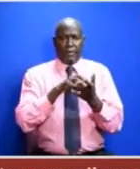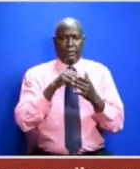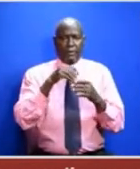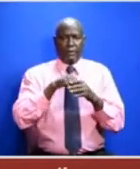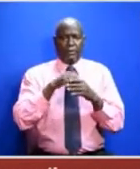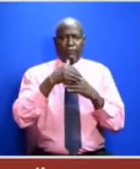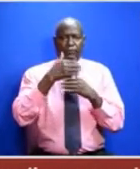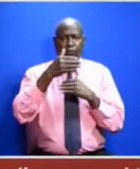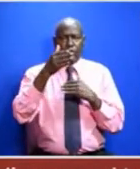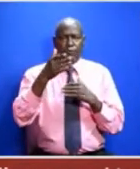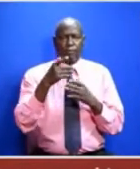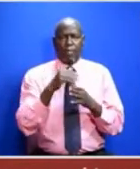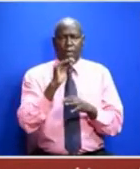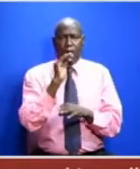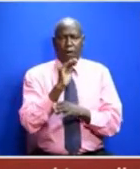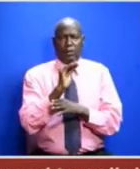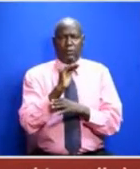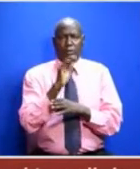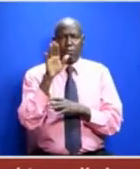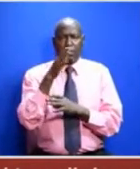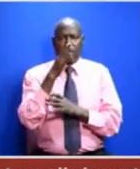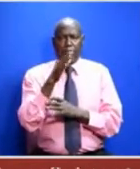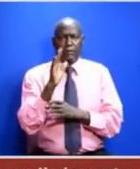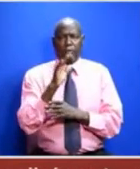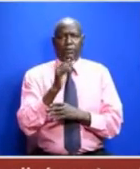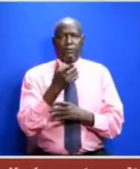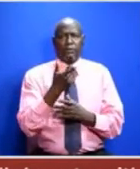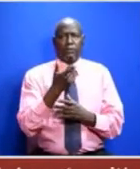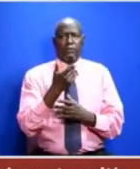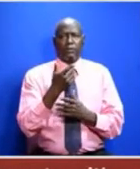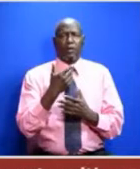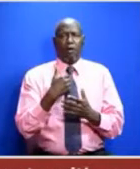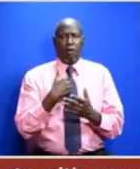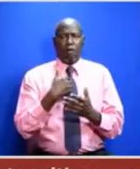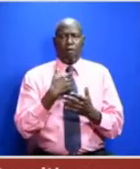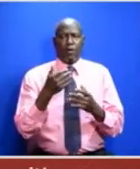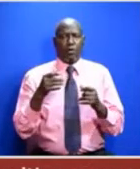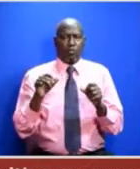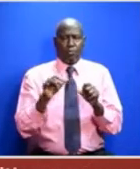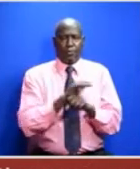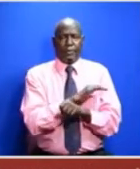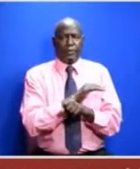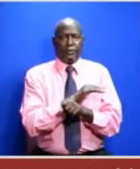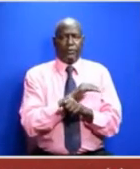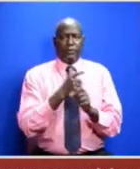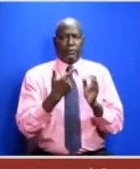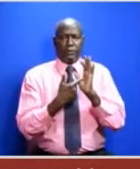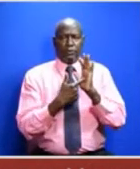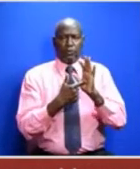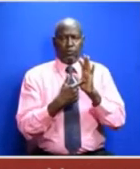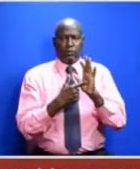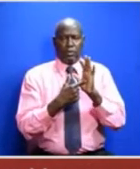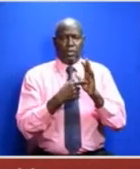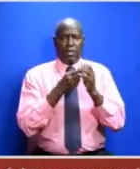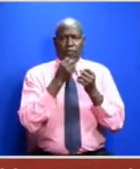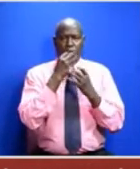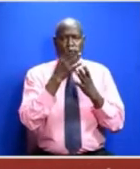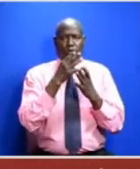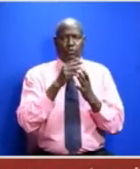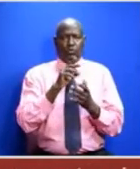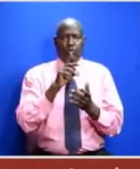also ask Parliament to call for complete and accurate disclosure and release of information and